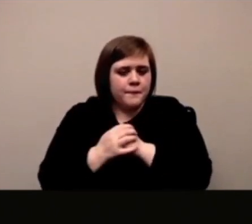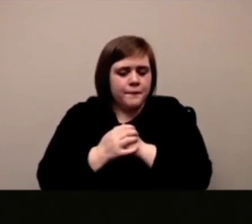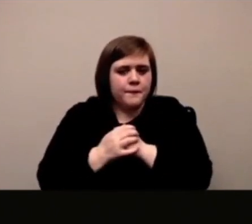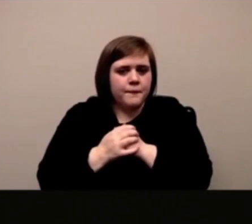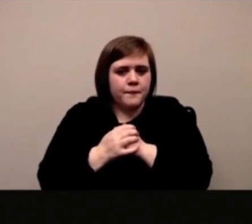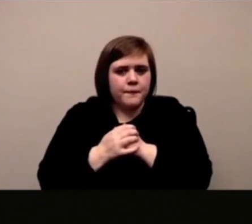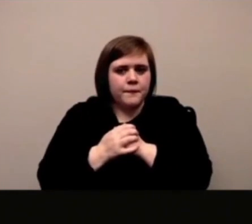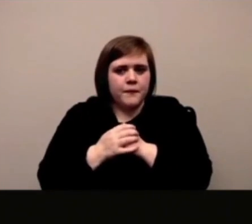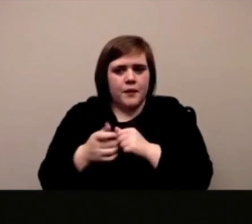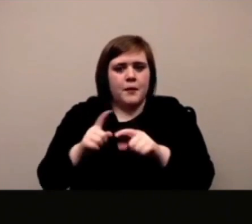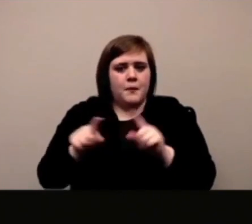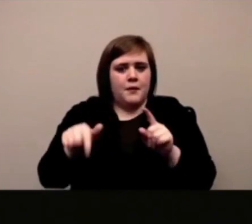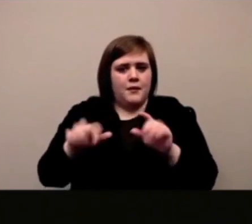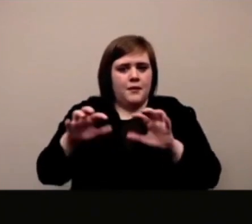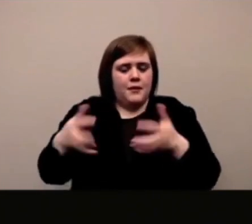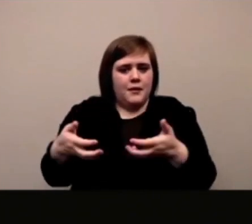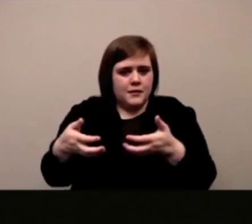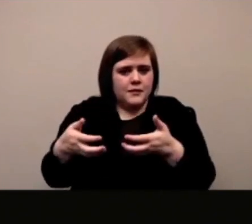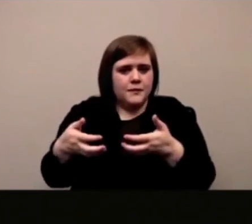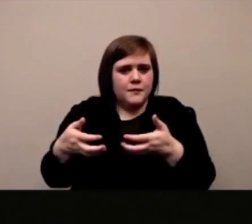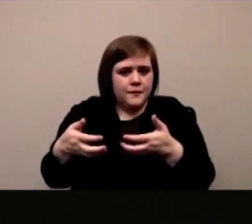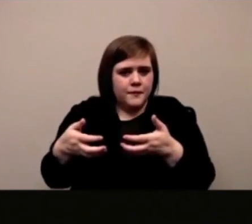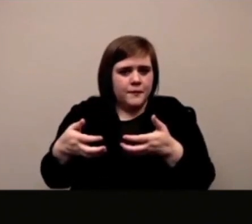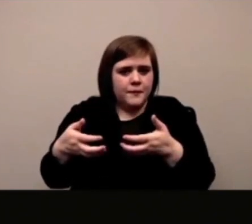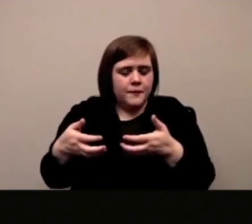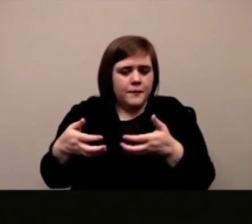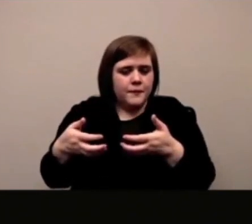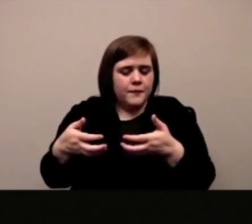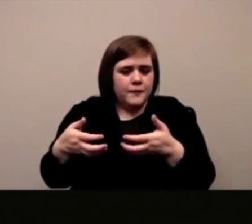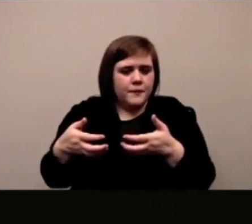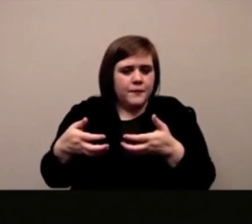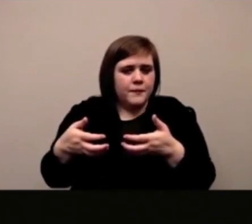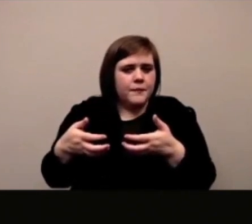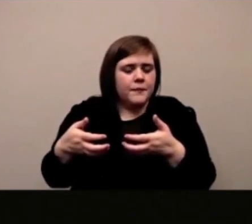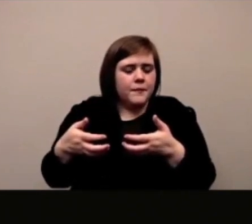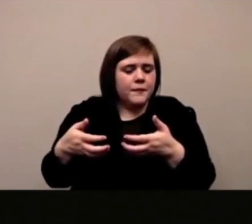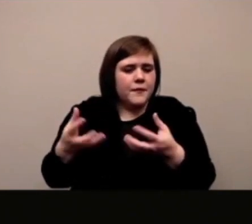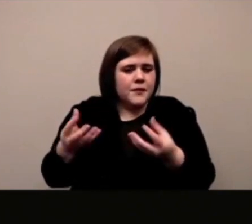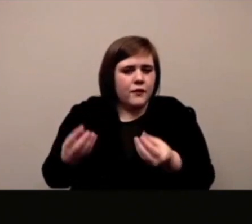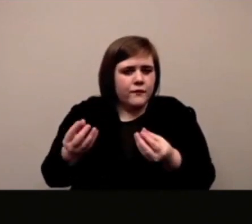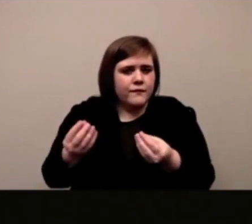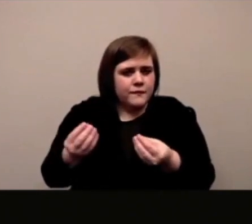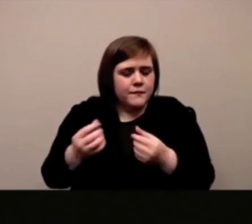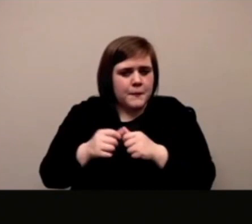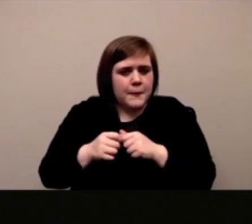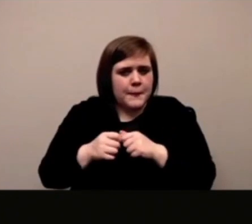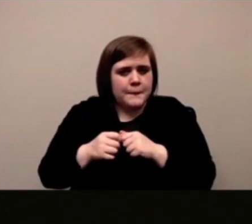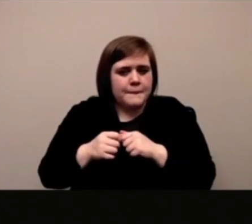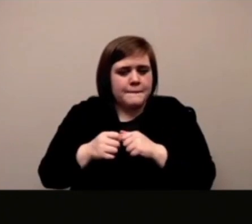think that's what we need, and the solution we taught should be given this chance to learn code.